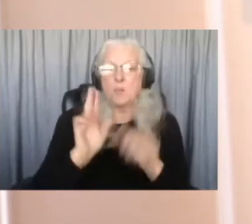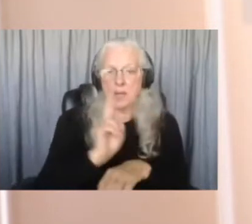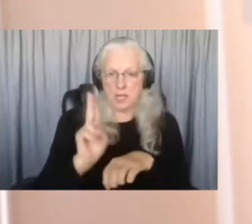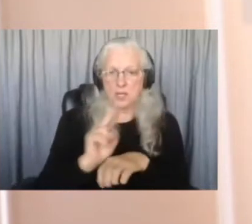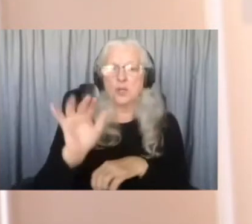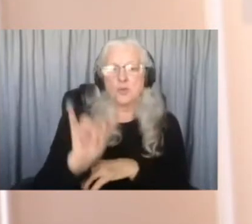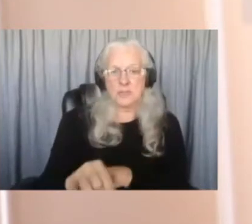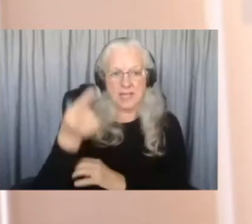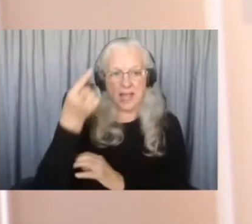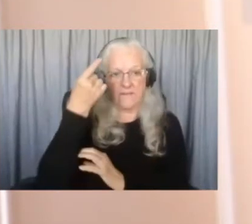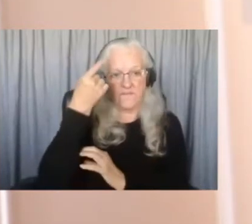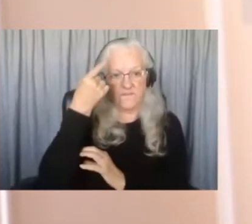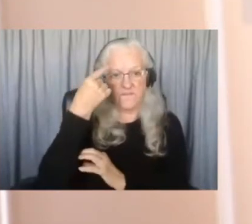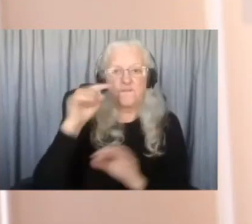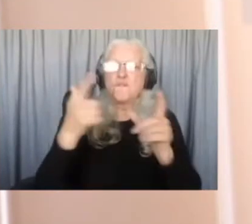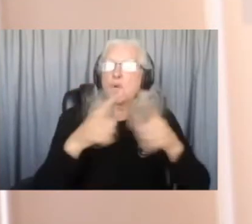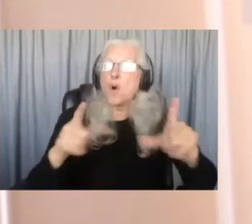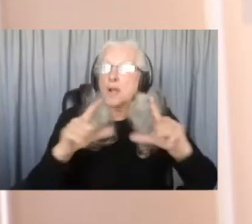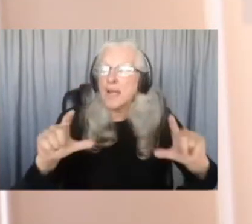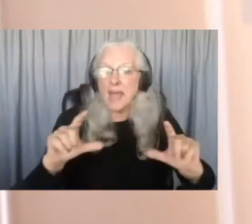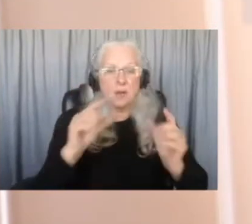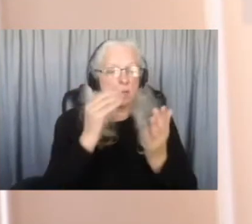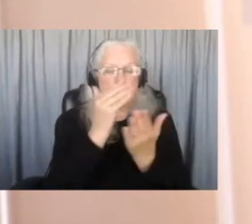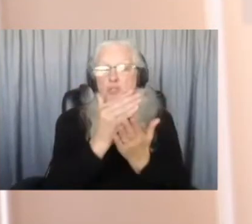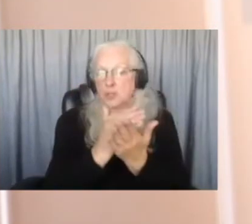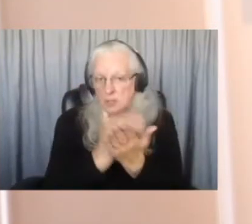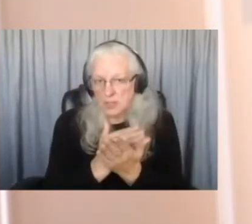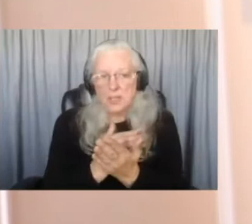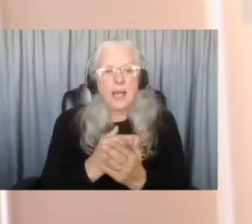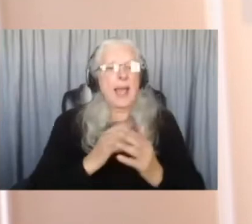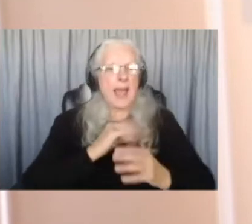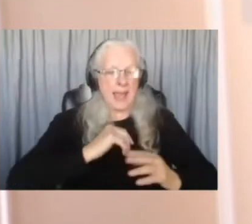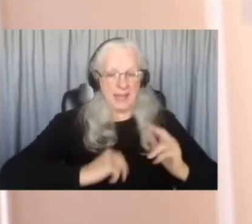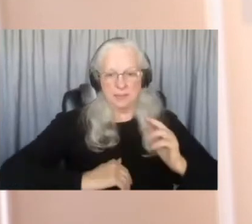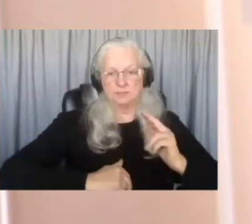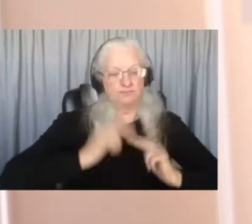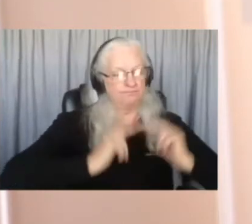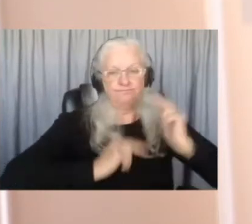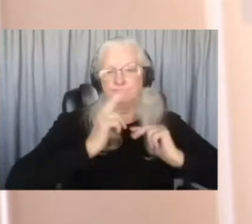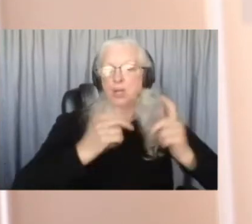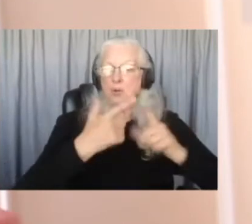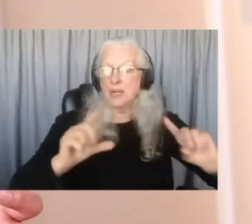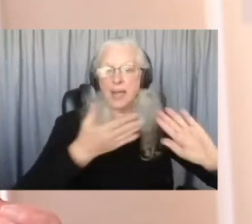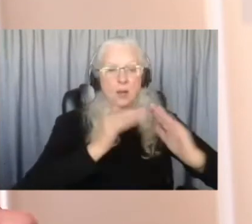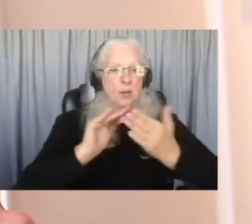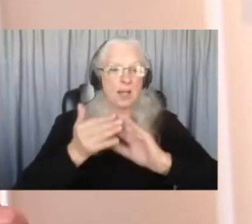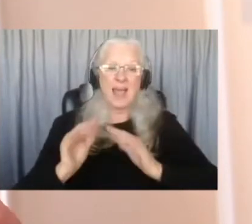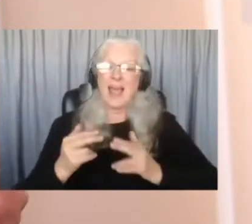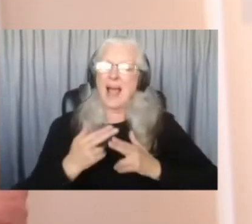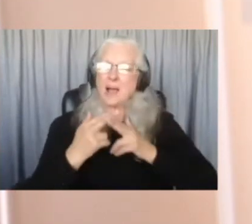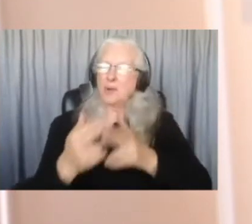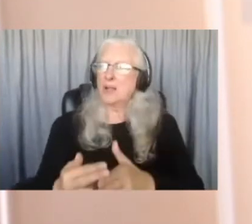language courses. We can build language communities, like I would call it a sanctuary, where no English is